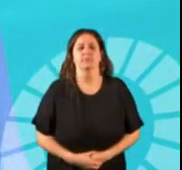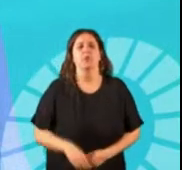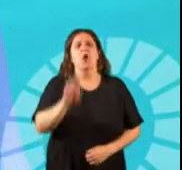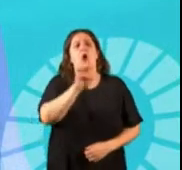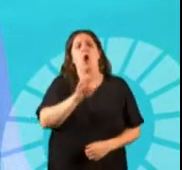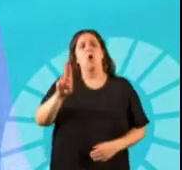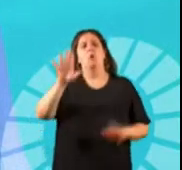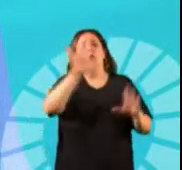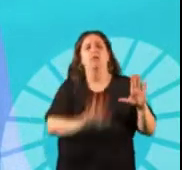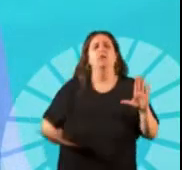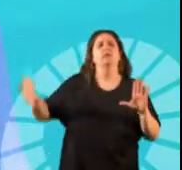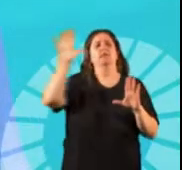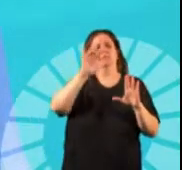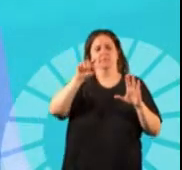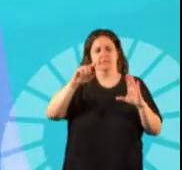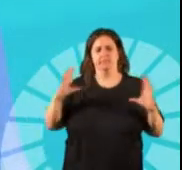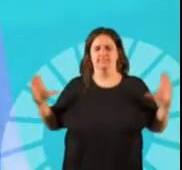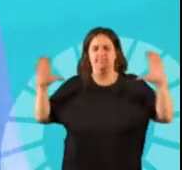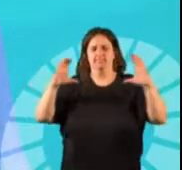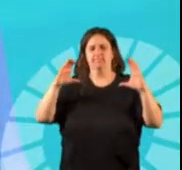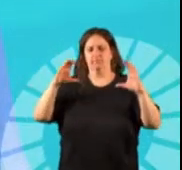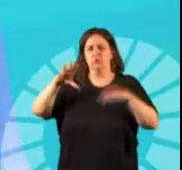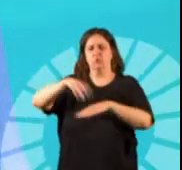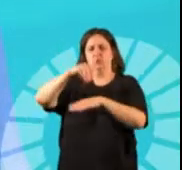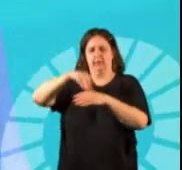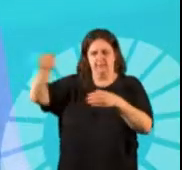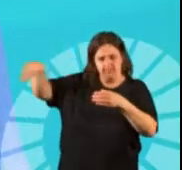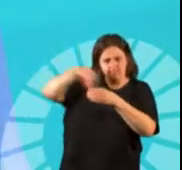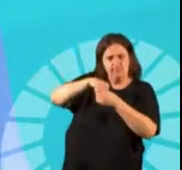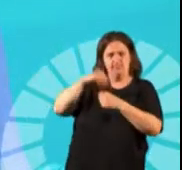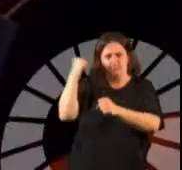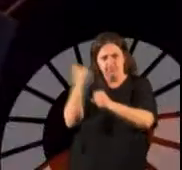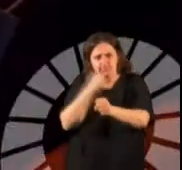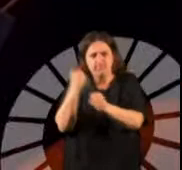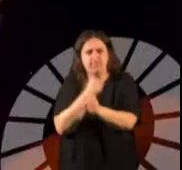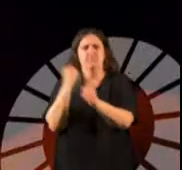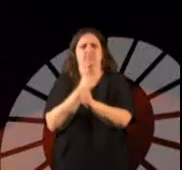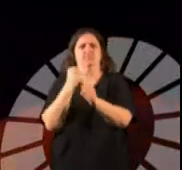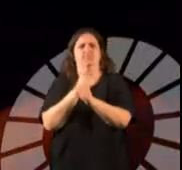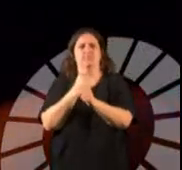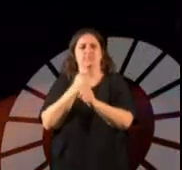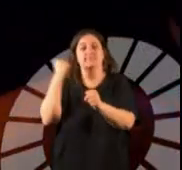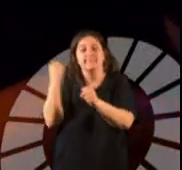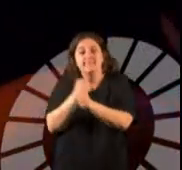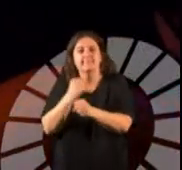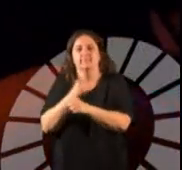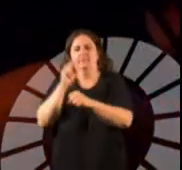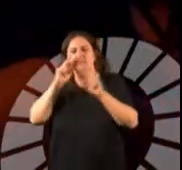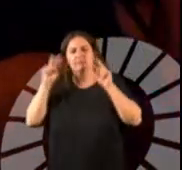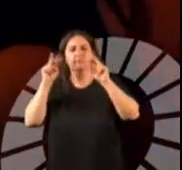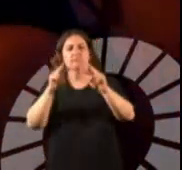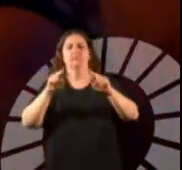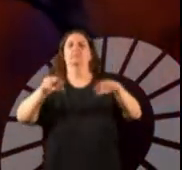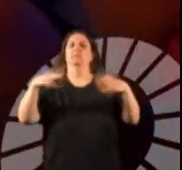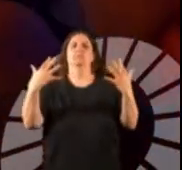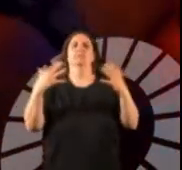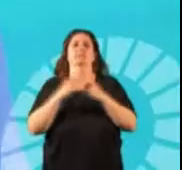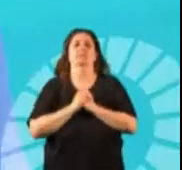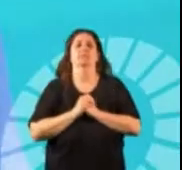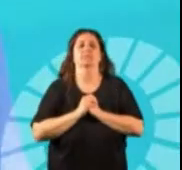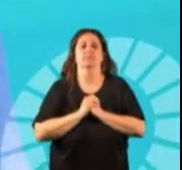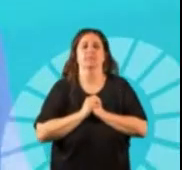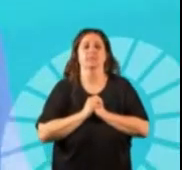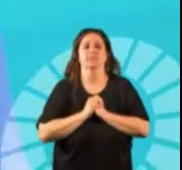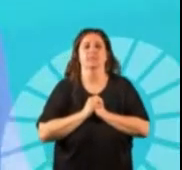2021. Finland is also joining UNICEF in two joint commitments. A group of Friends of Generation